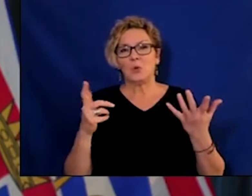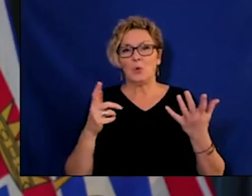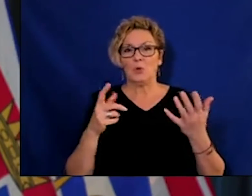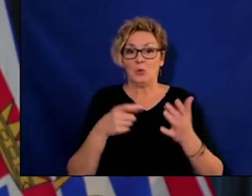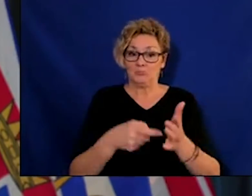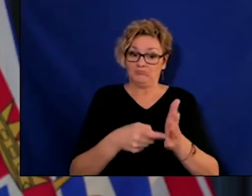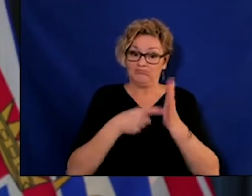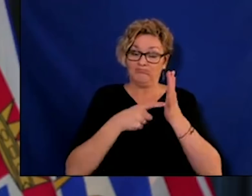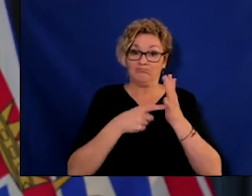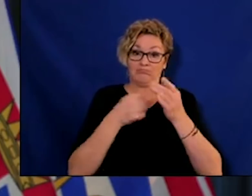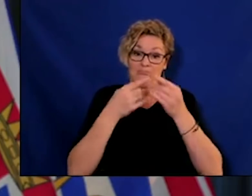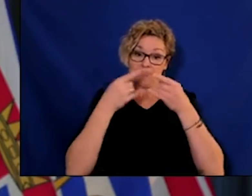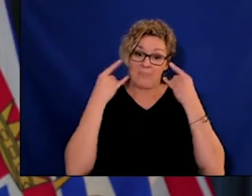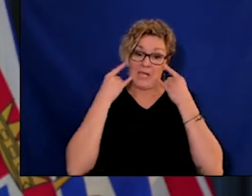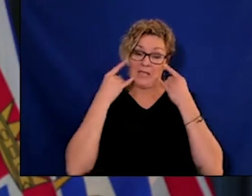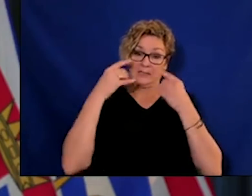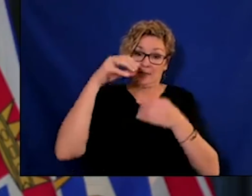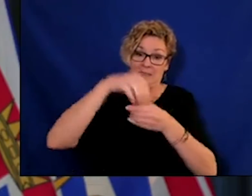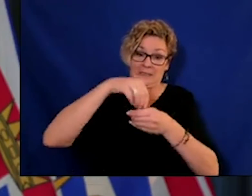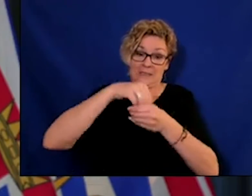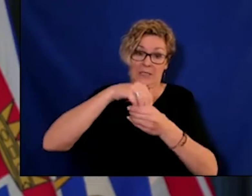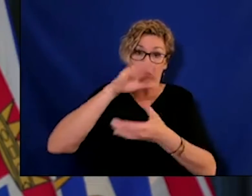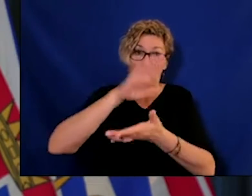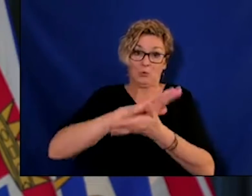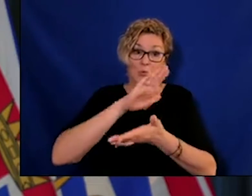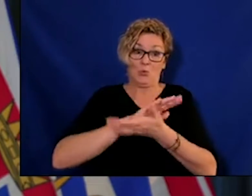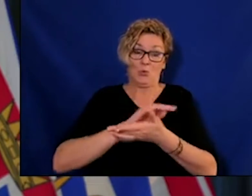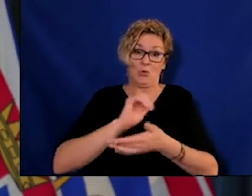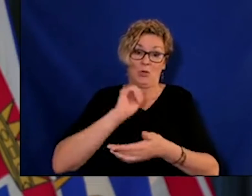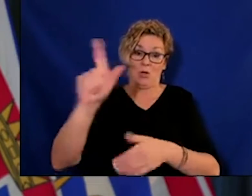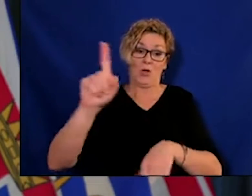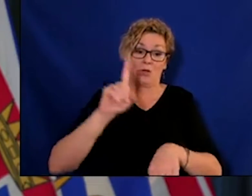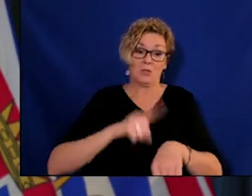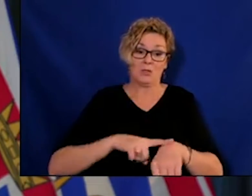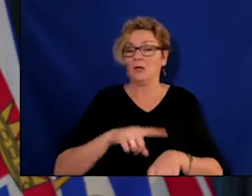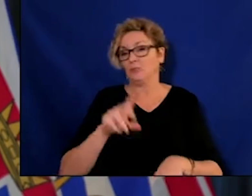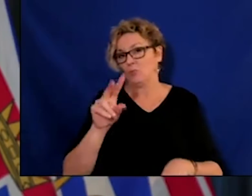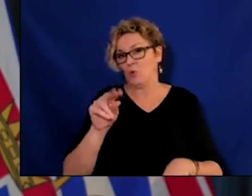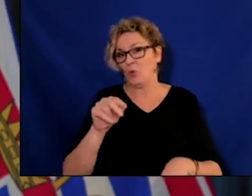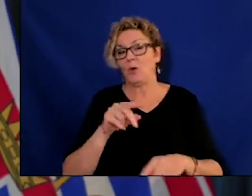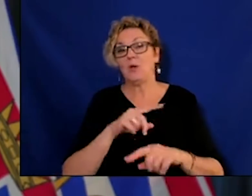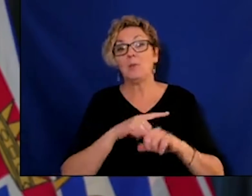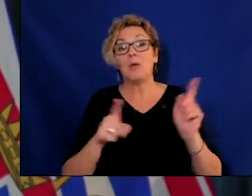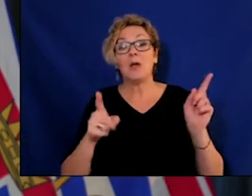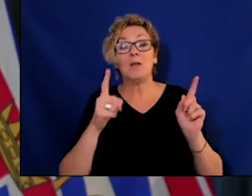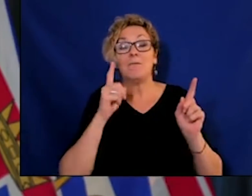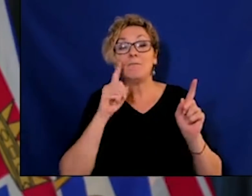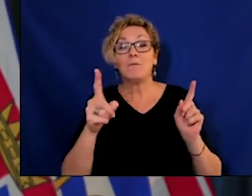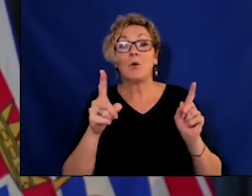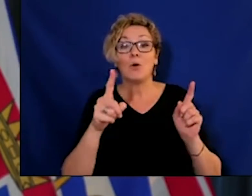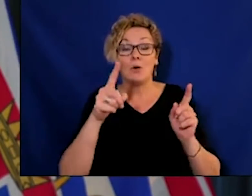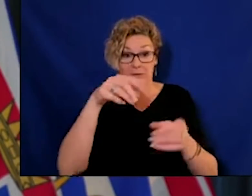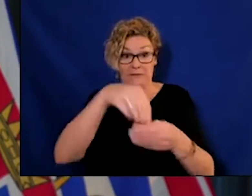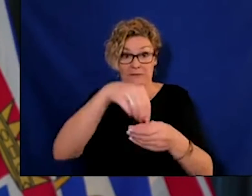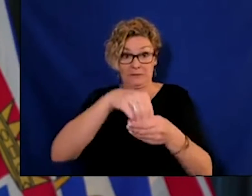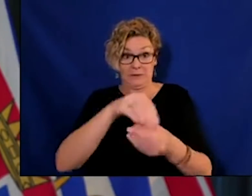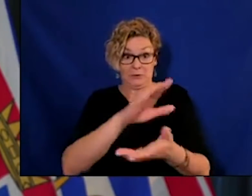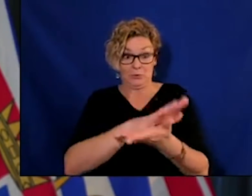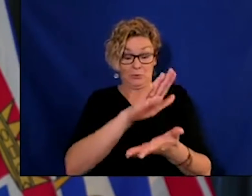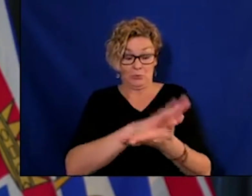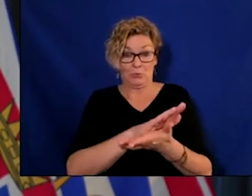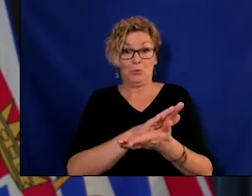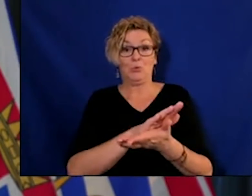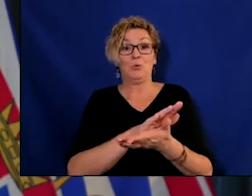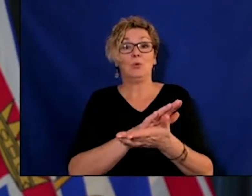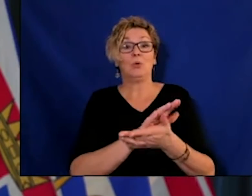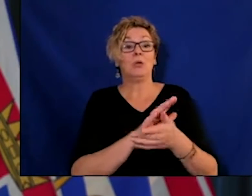people in other cohorts, etc. And absolutely, I think that you should encourage mask use,